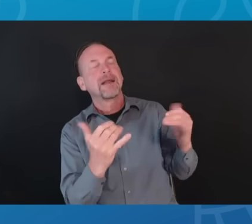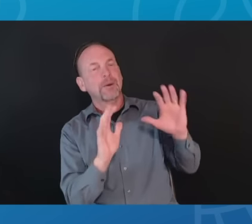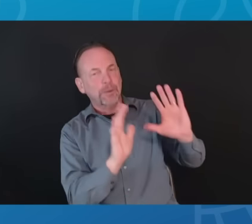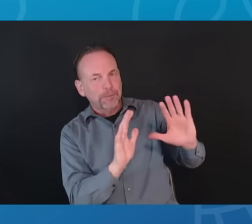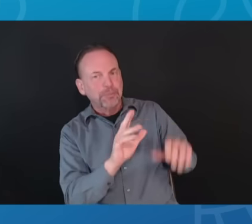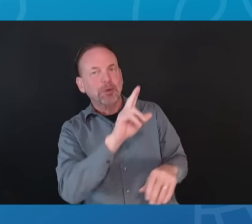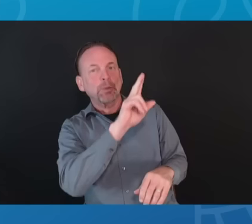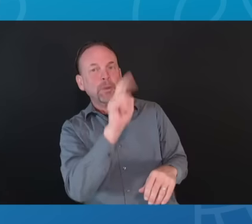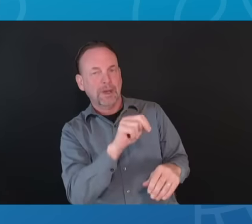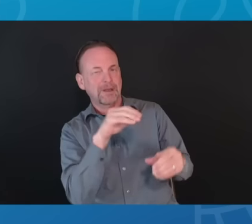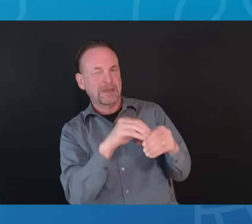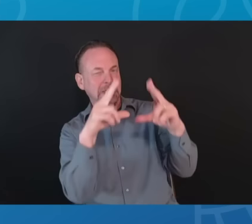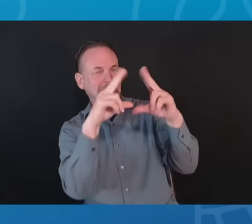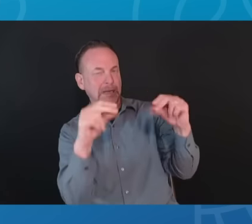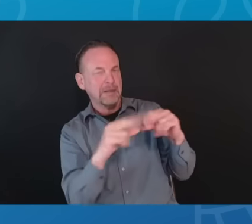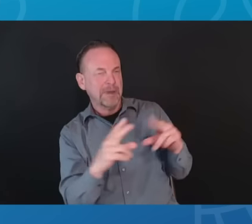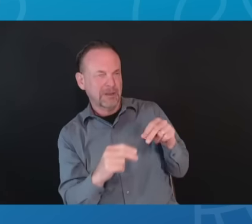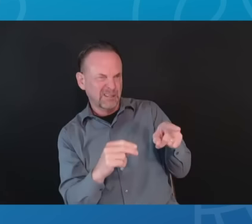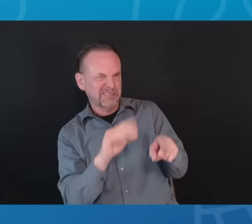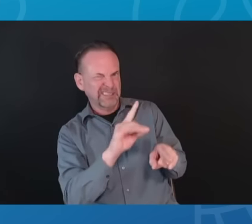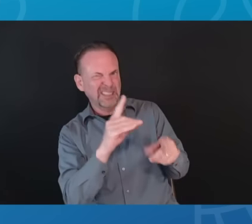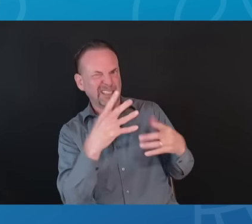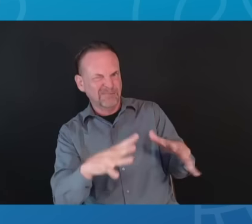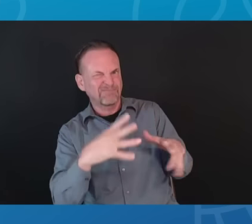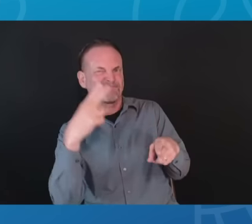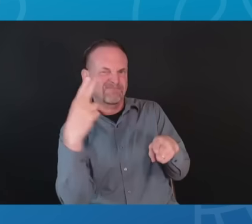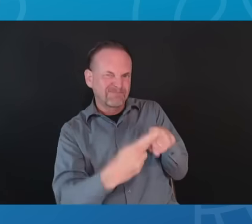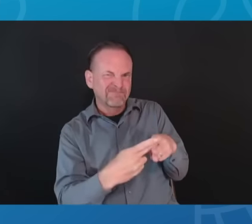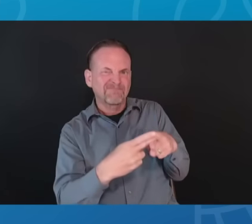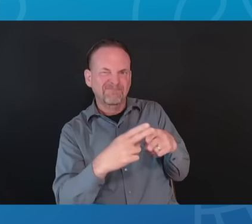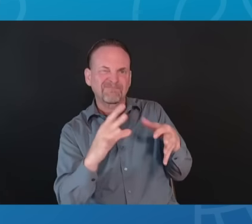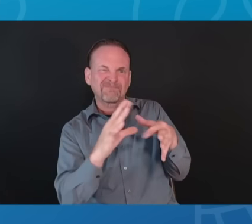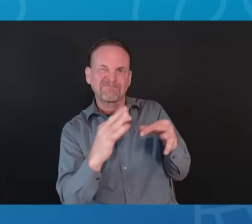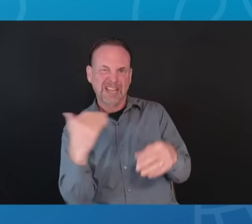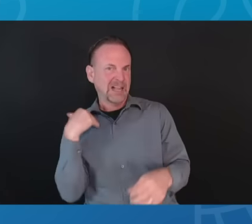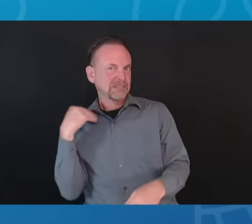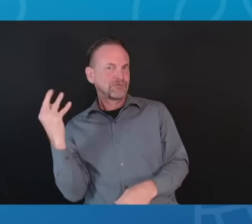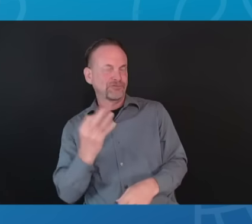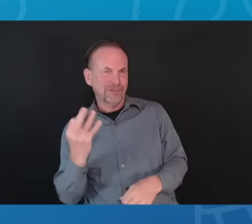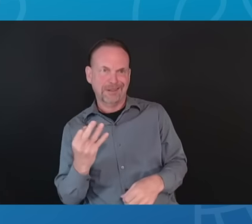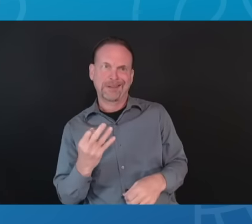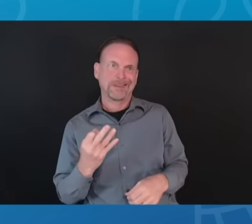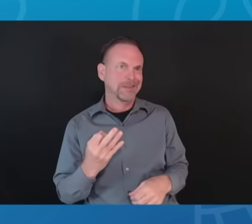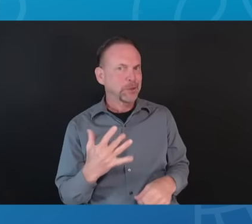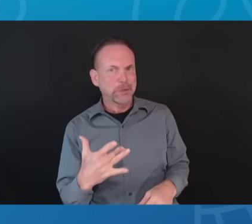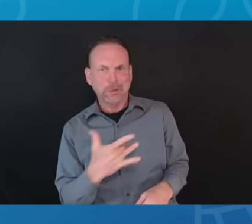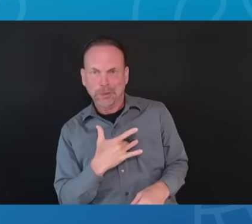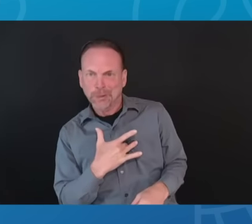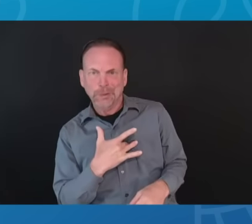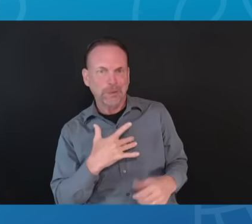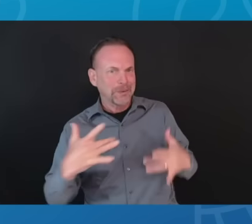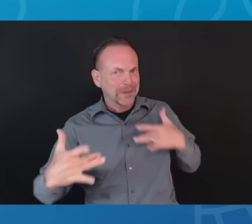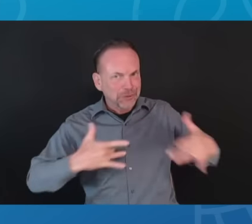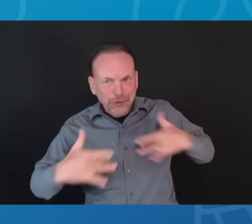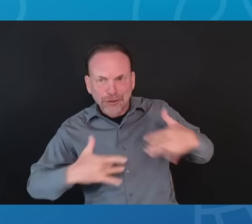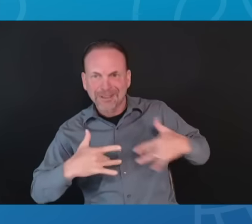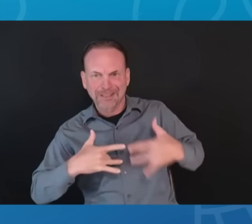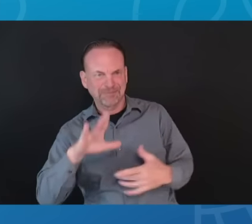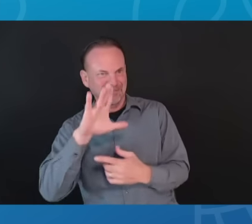think. They said they are deeply concerned that by recent activities by the IDF immediately operating from